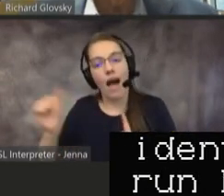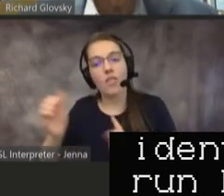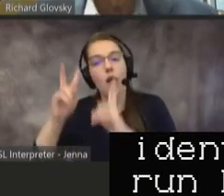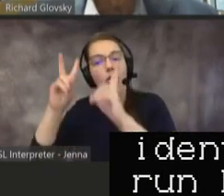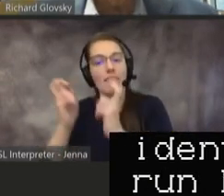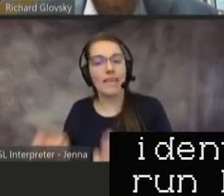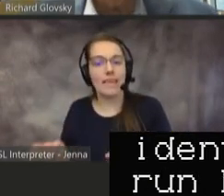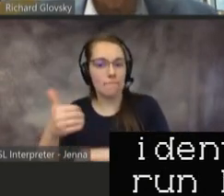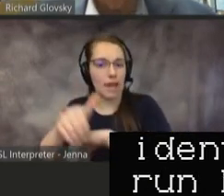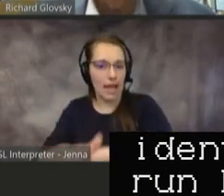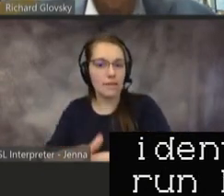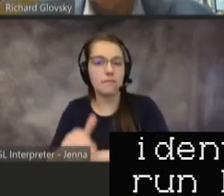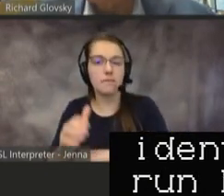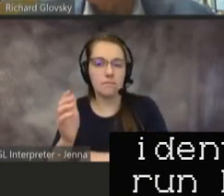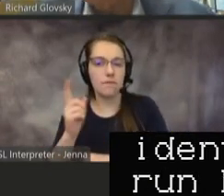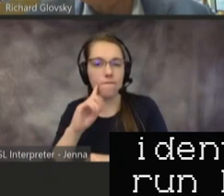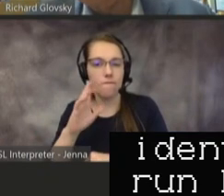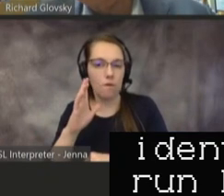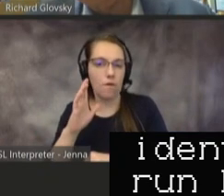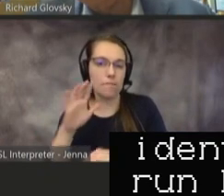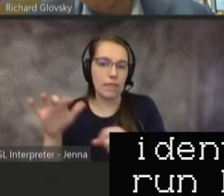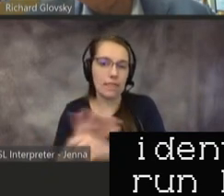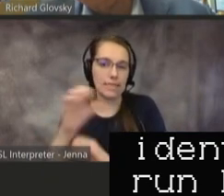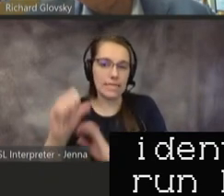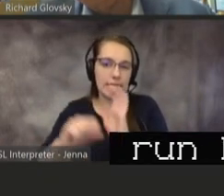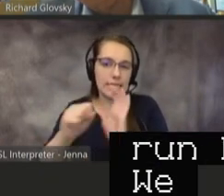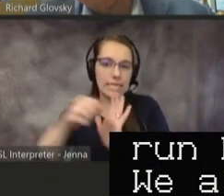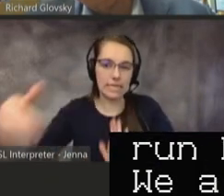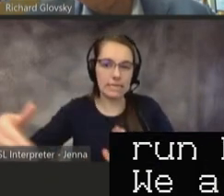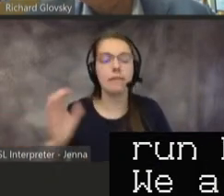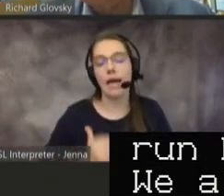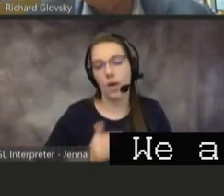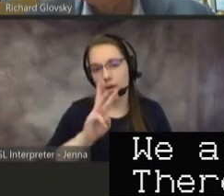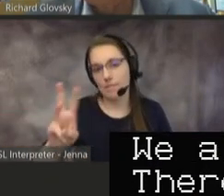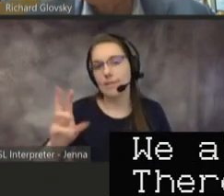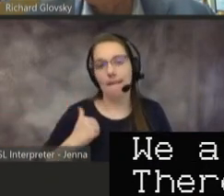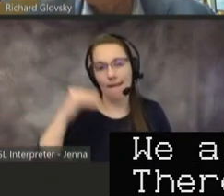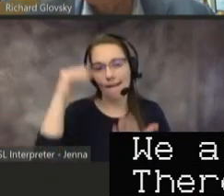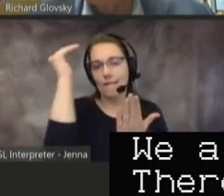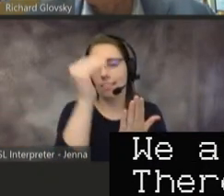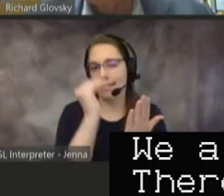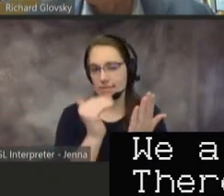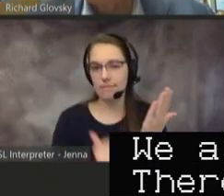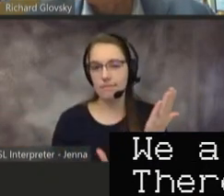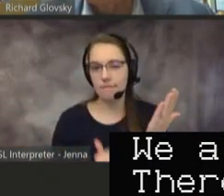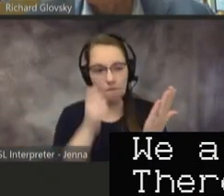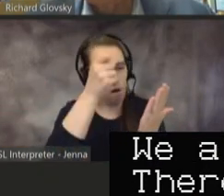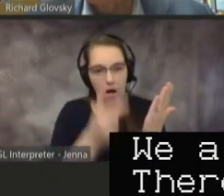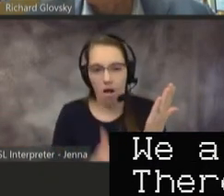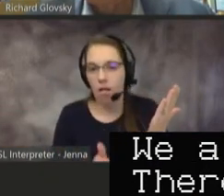the entire season. We have them all listed on our website. The best way to find them is